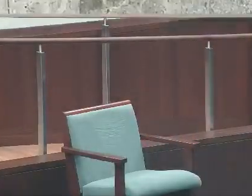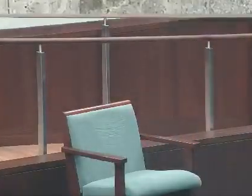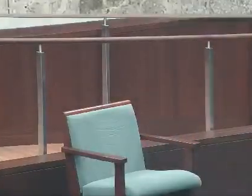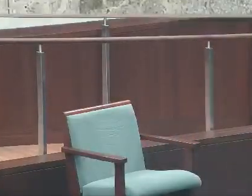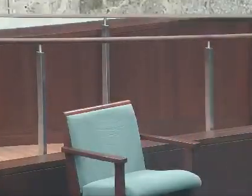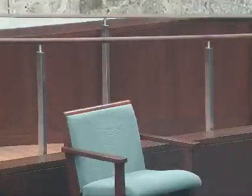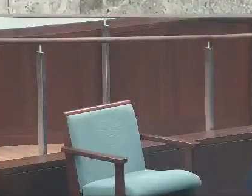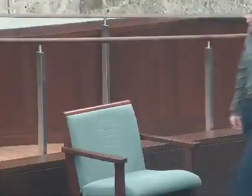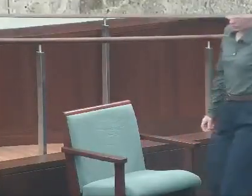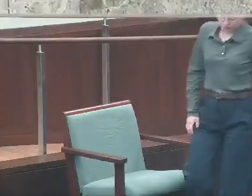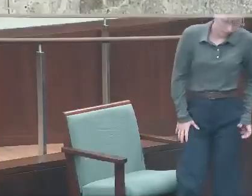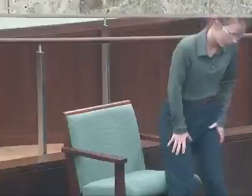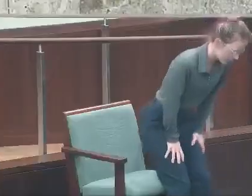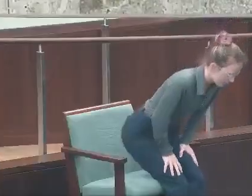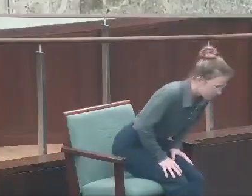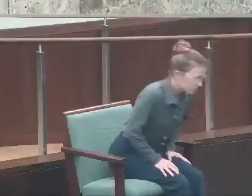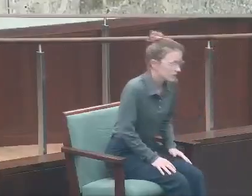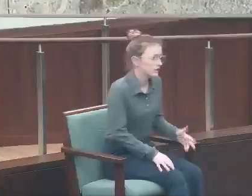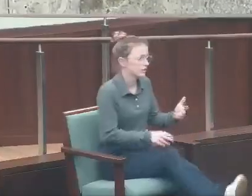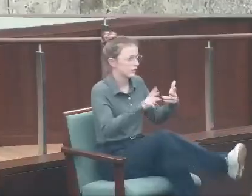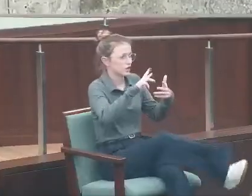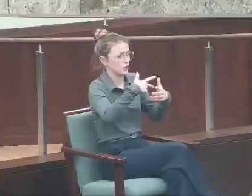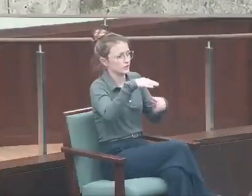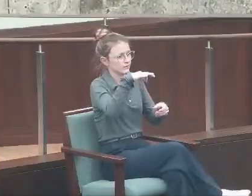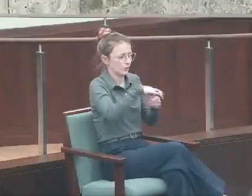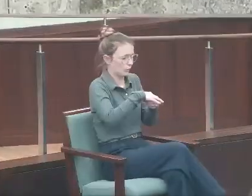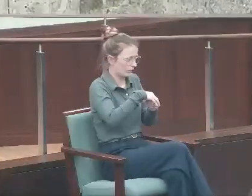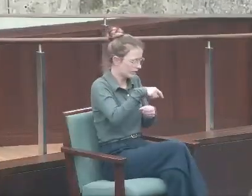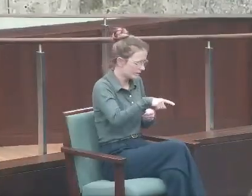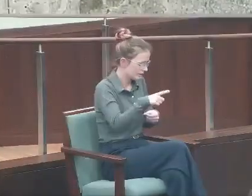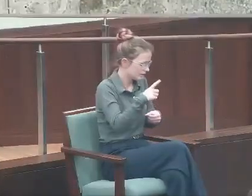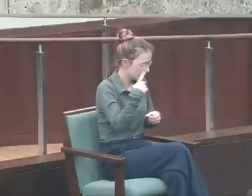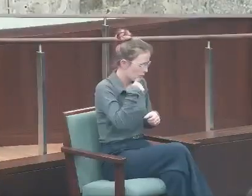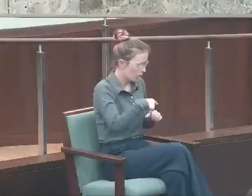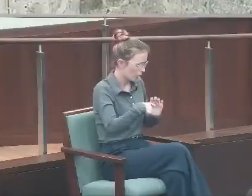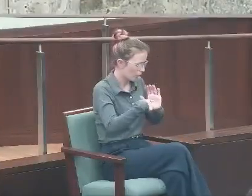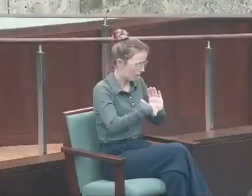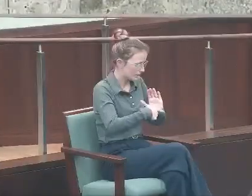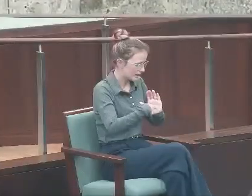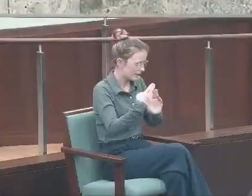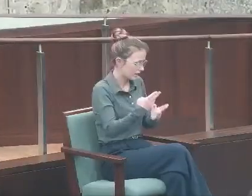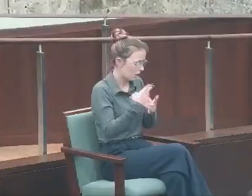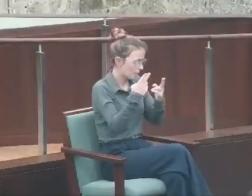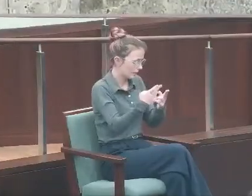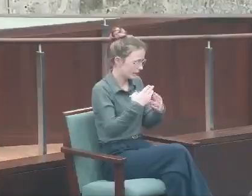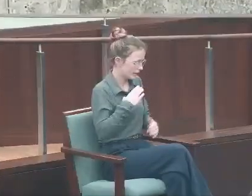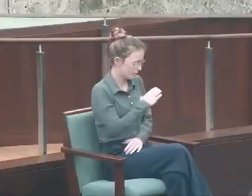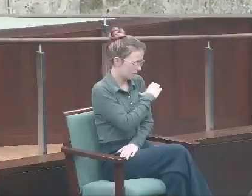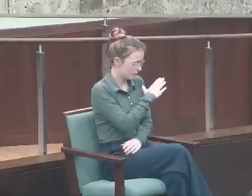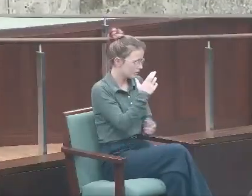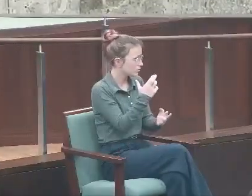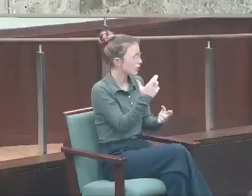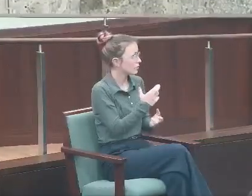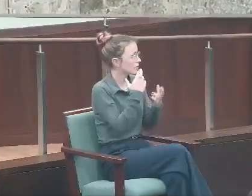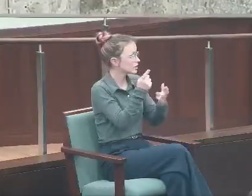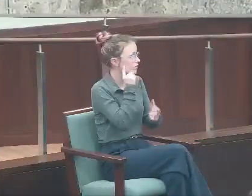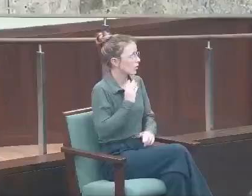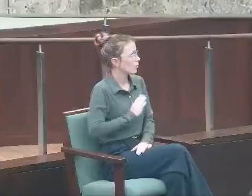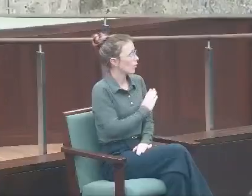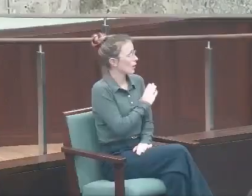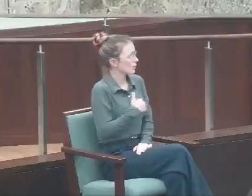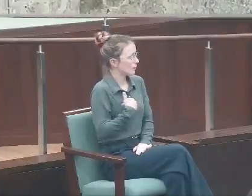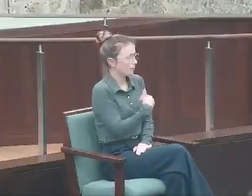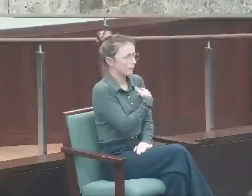Getting through this third vote. This is representing the nominating committee's recommendations for board members